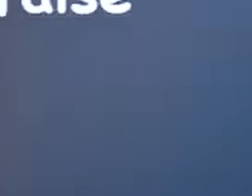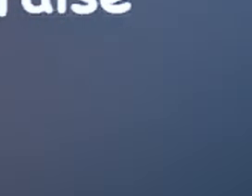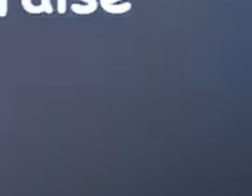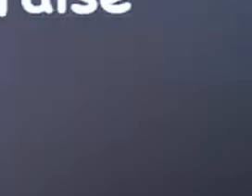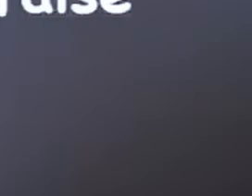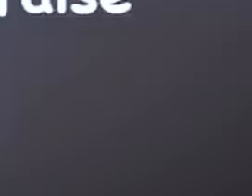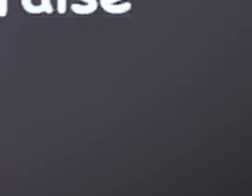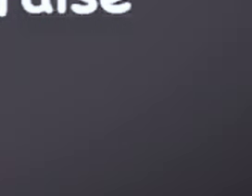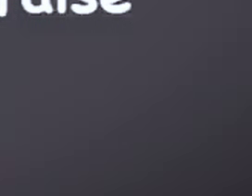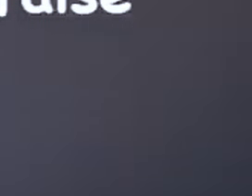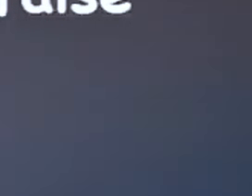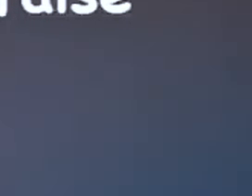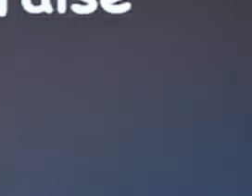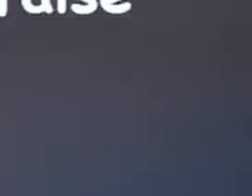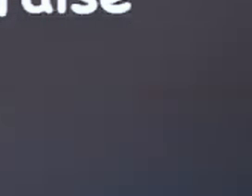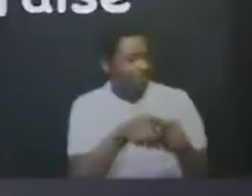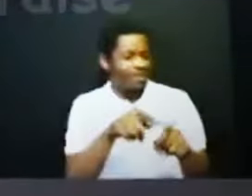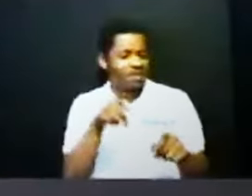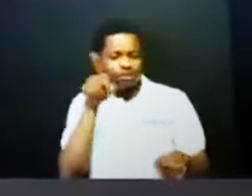brothers.